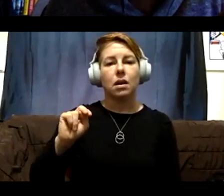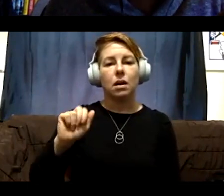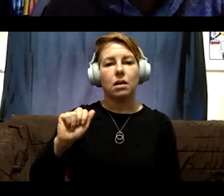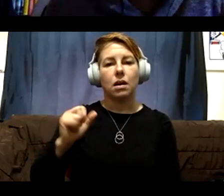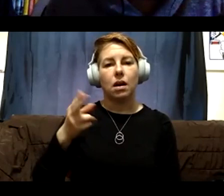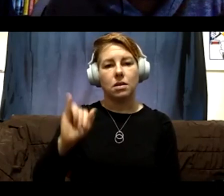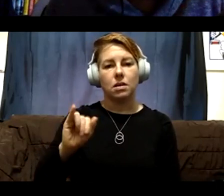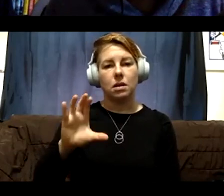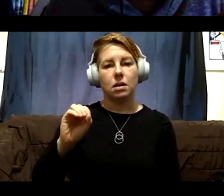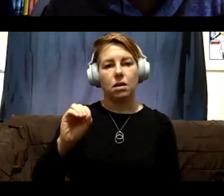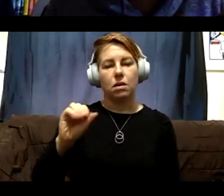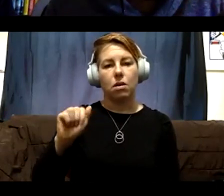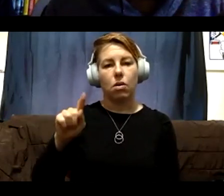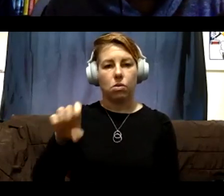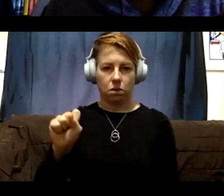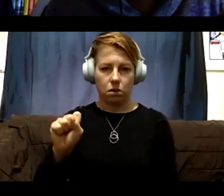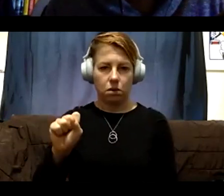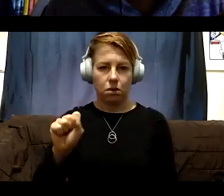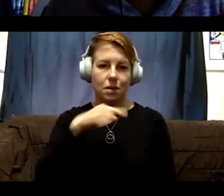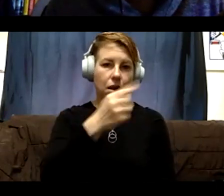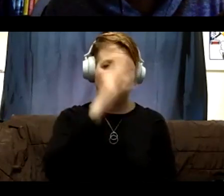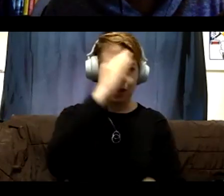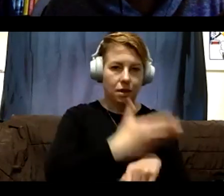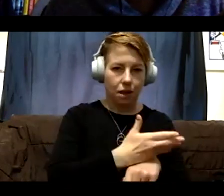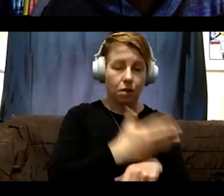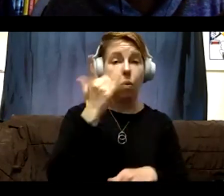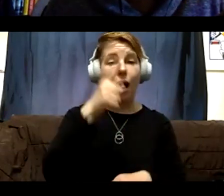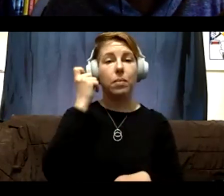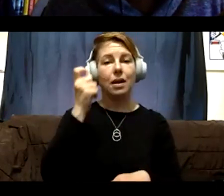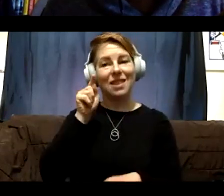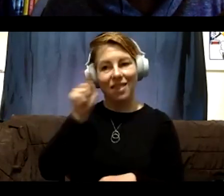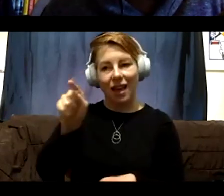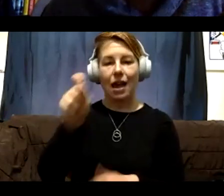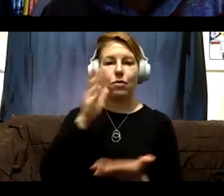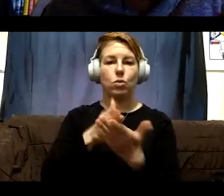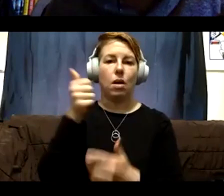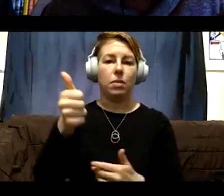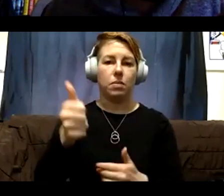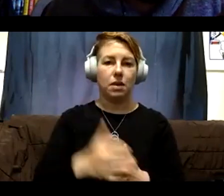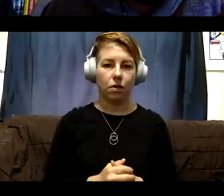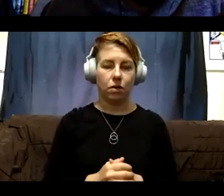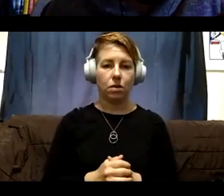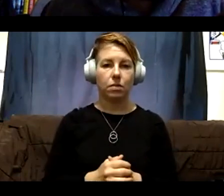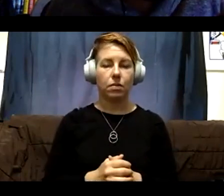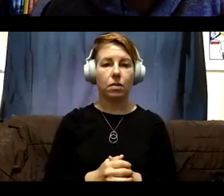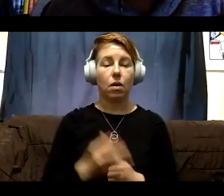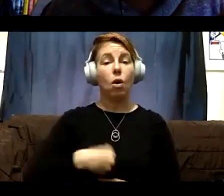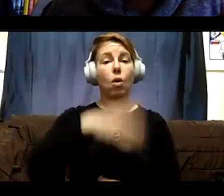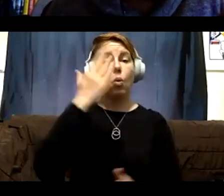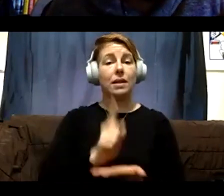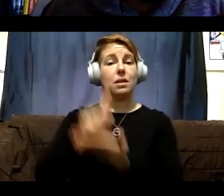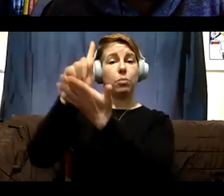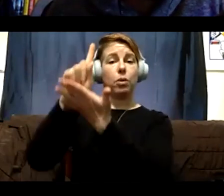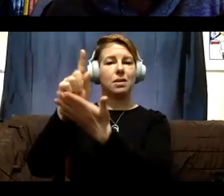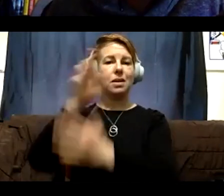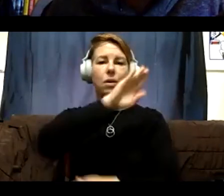Because they must ultimately stop themselves. White supremacy will never go away. Its victims will never